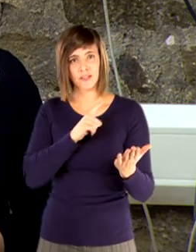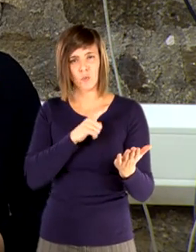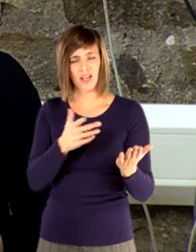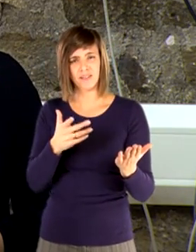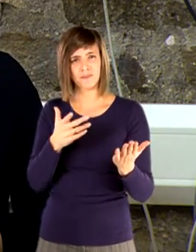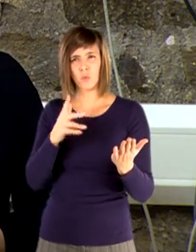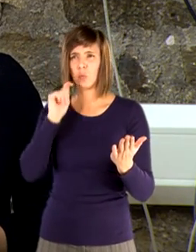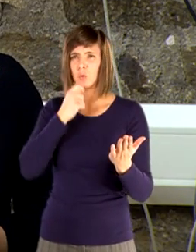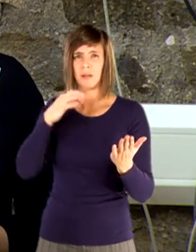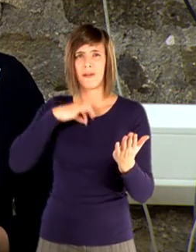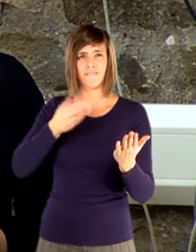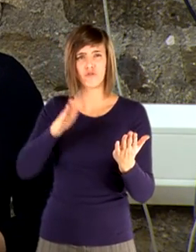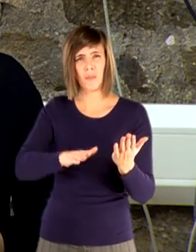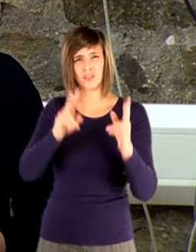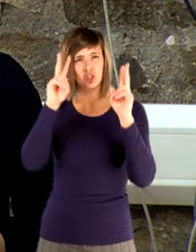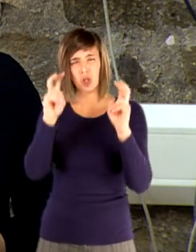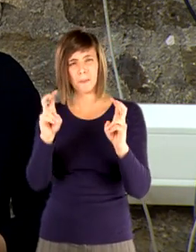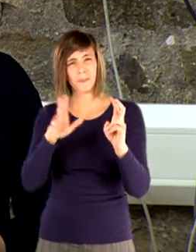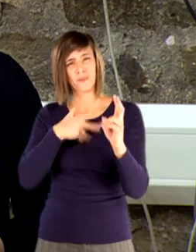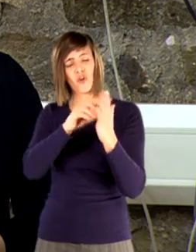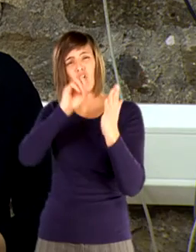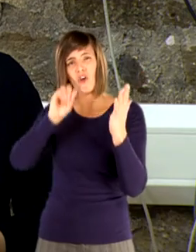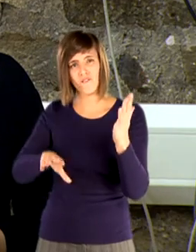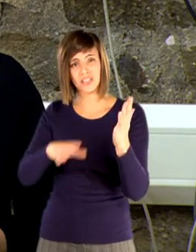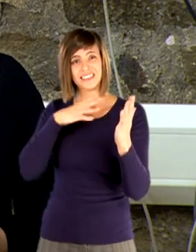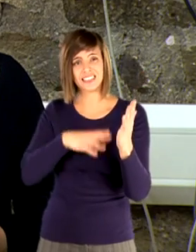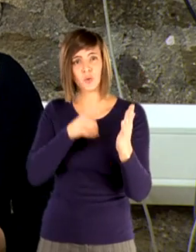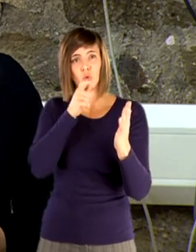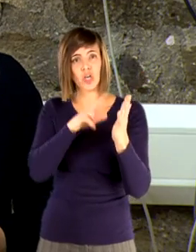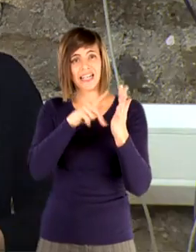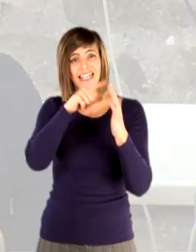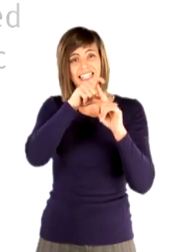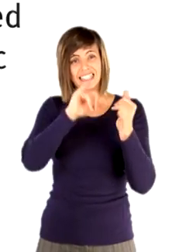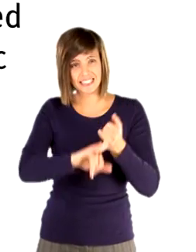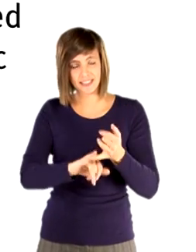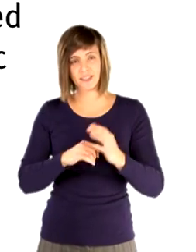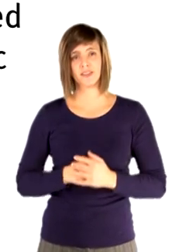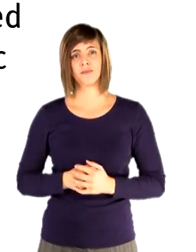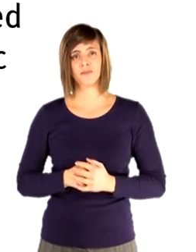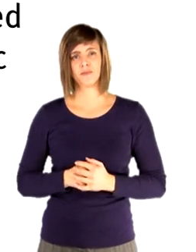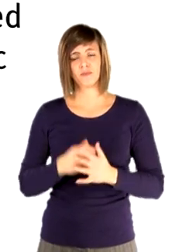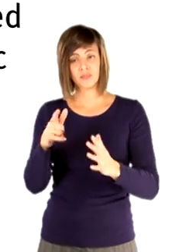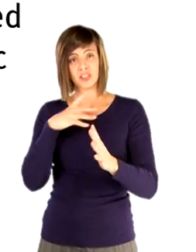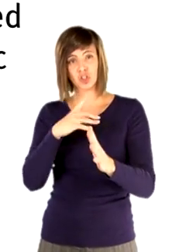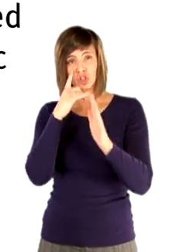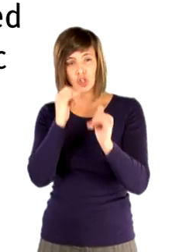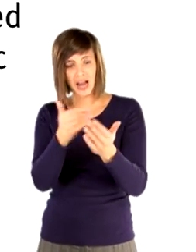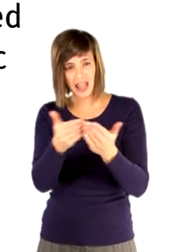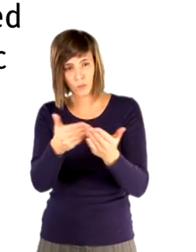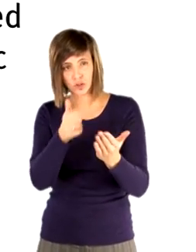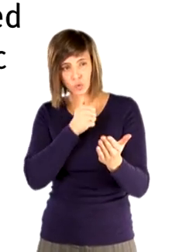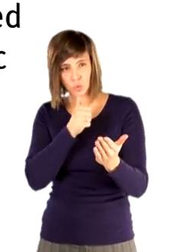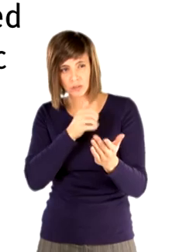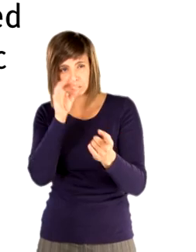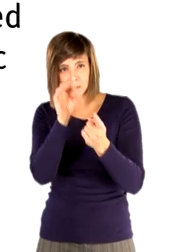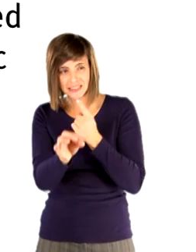is great. So would benefit from is fairly meaningless. You need to see the word needs. Check that the language used